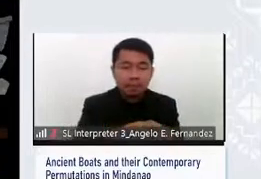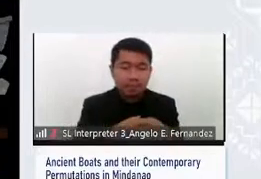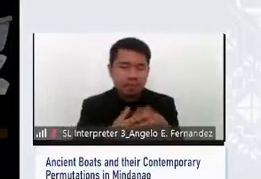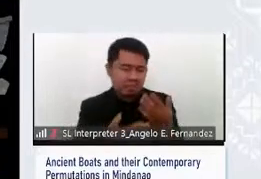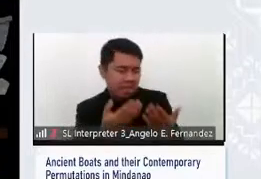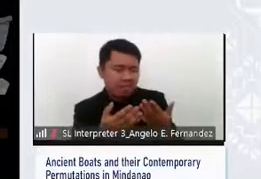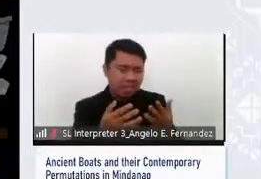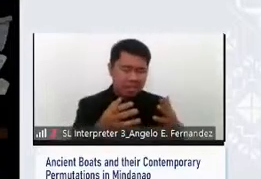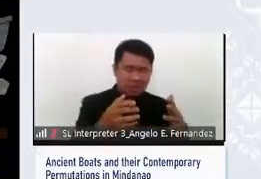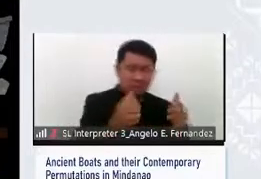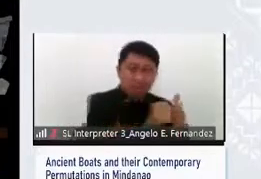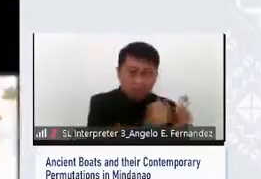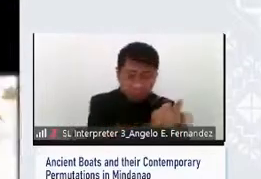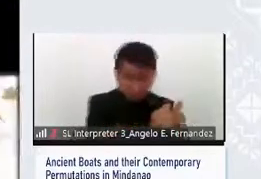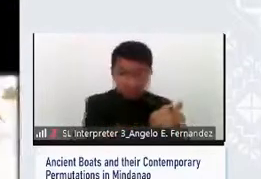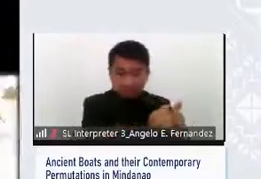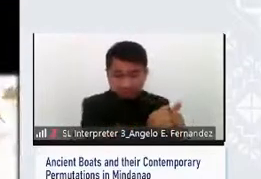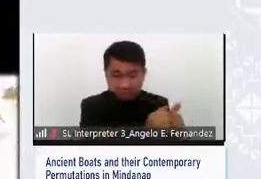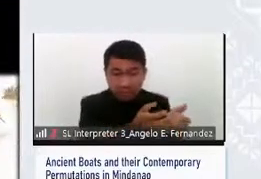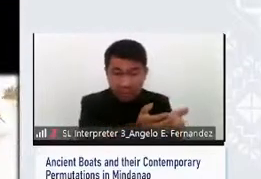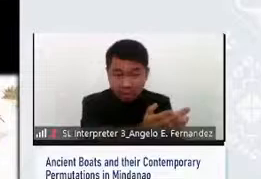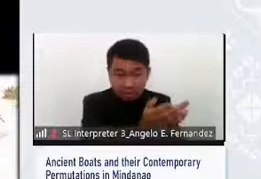with the boats themselves.